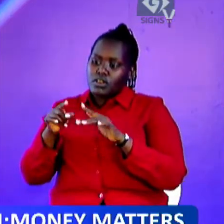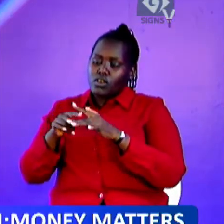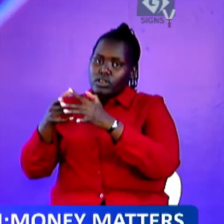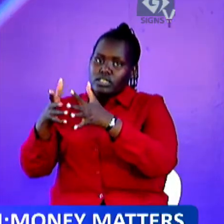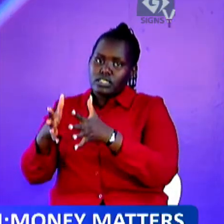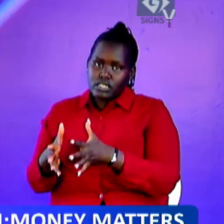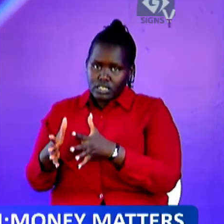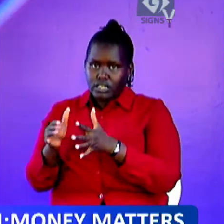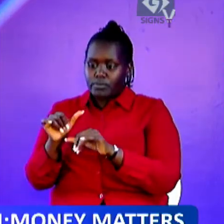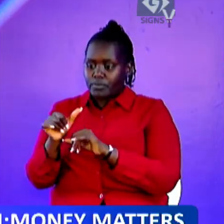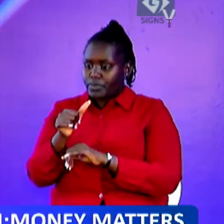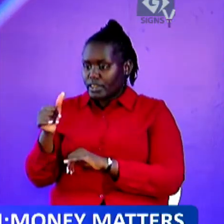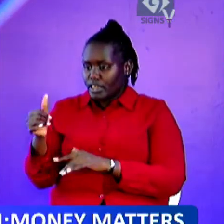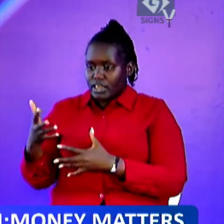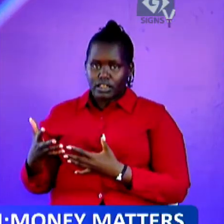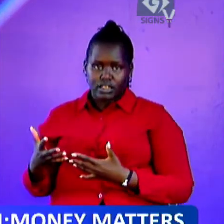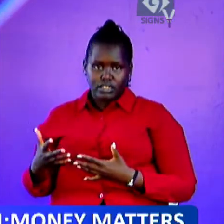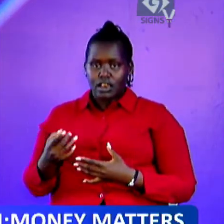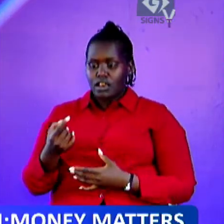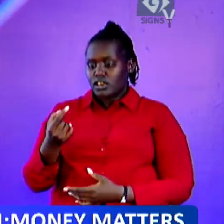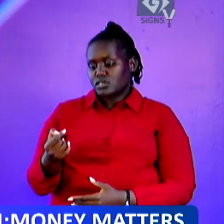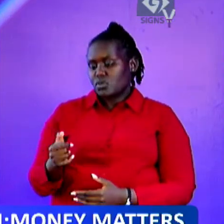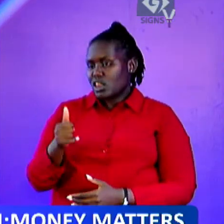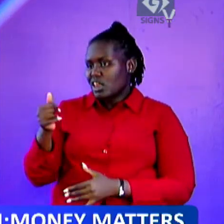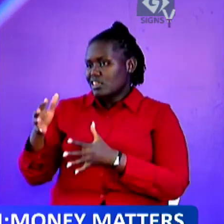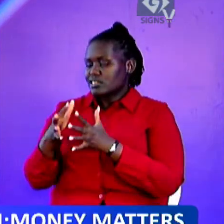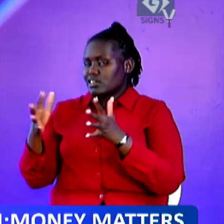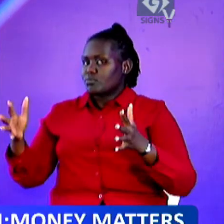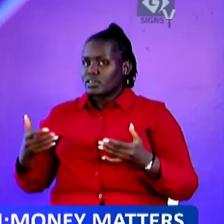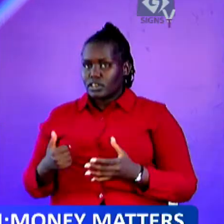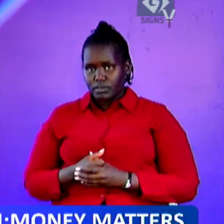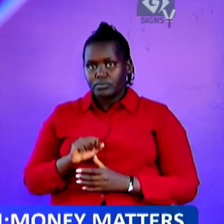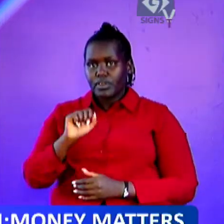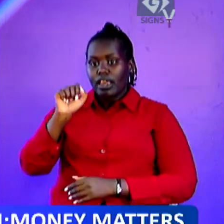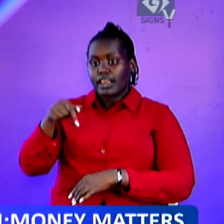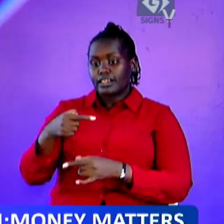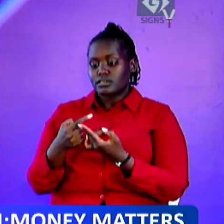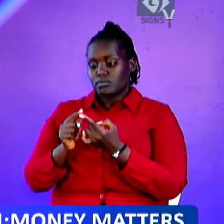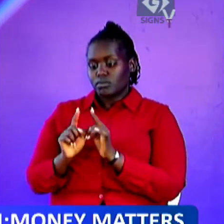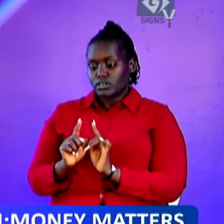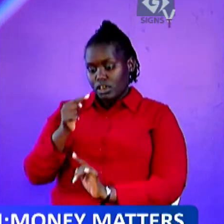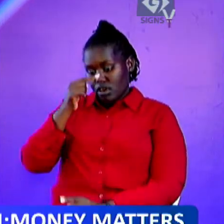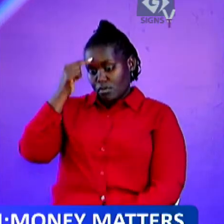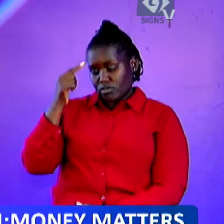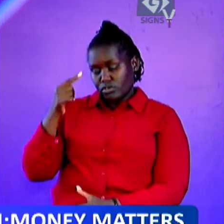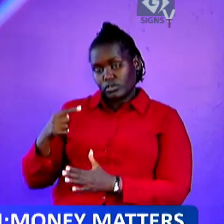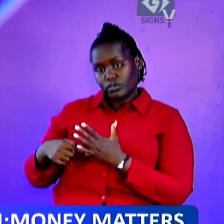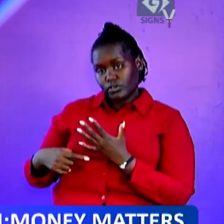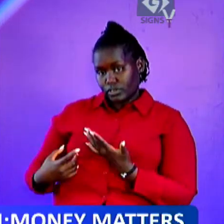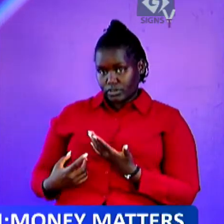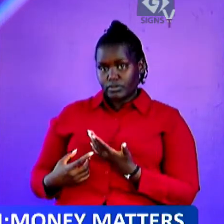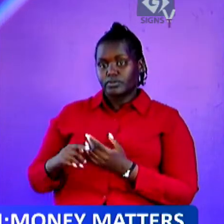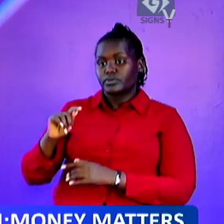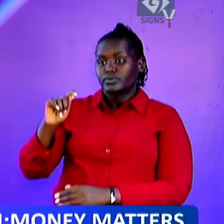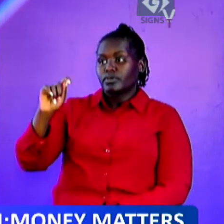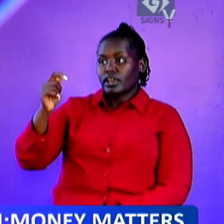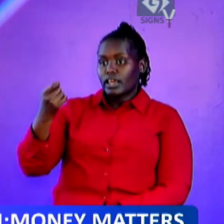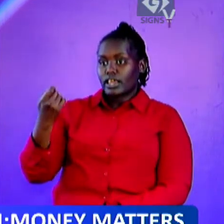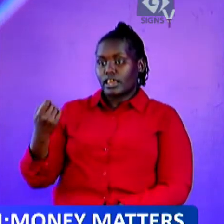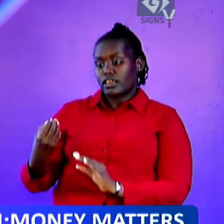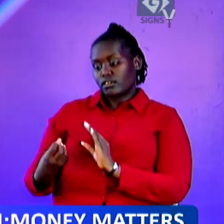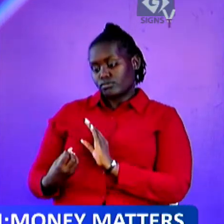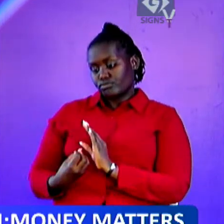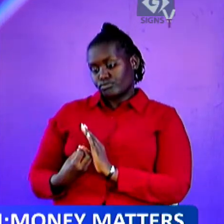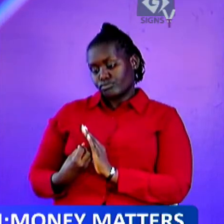big, others are relatively small. Yeah, but because of Kenya maturing in